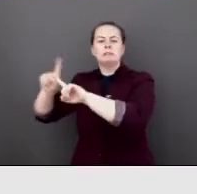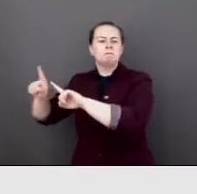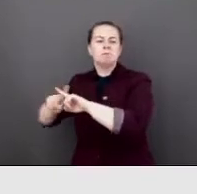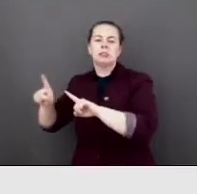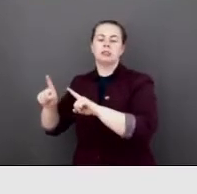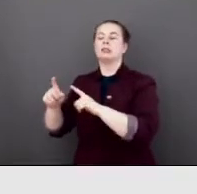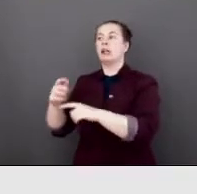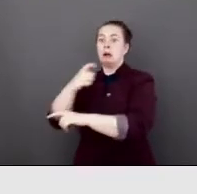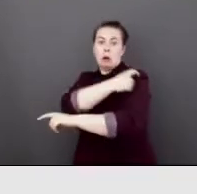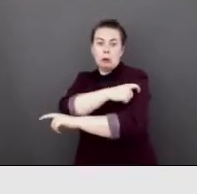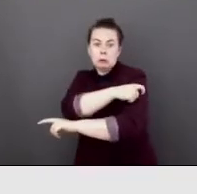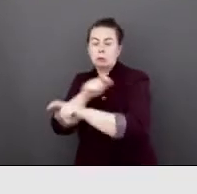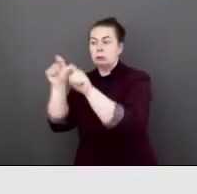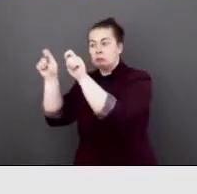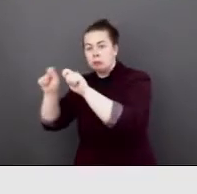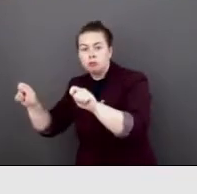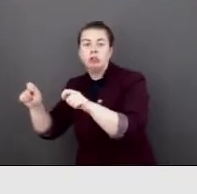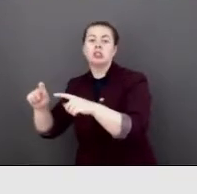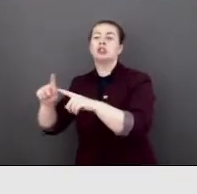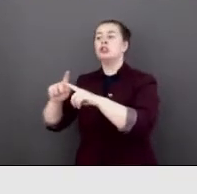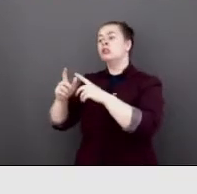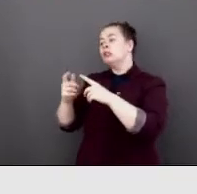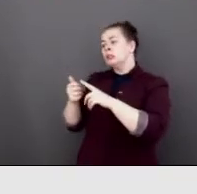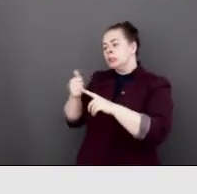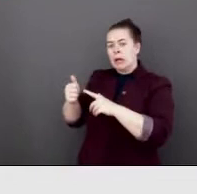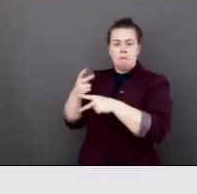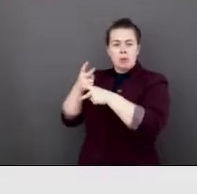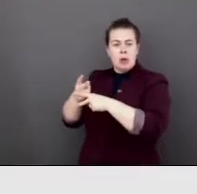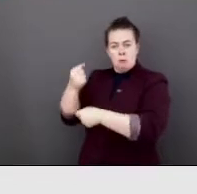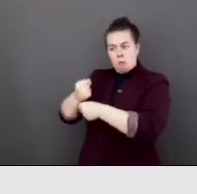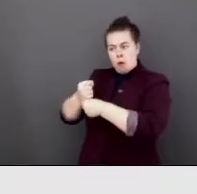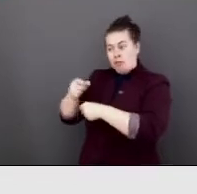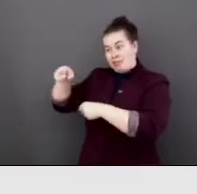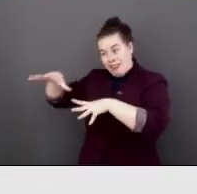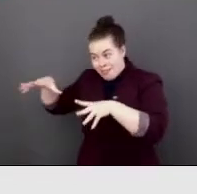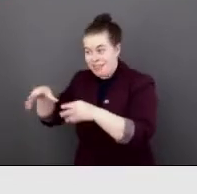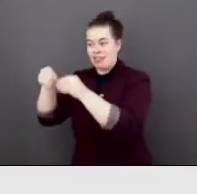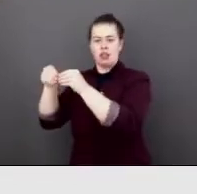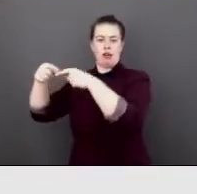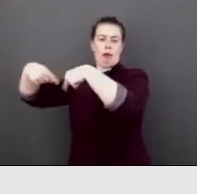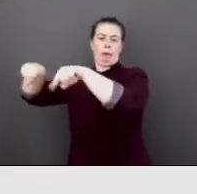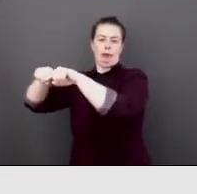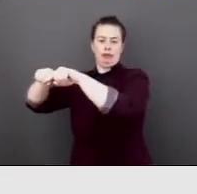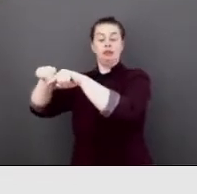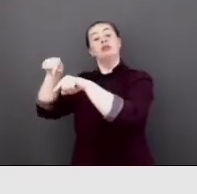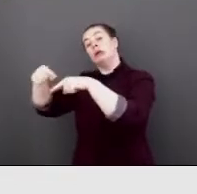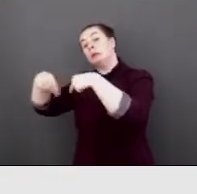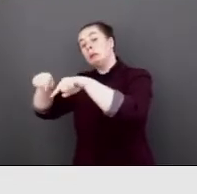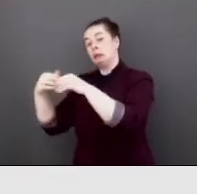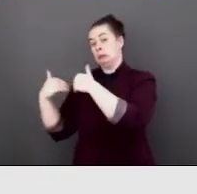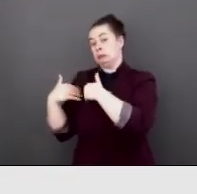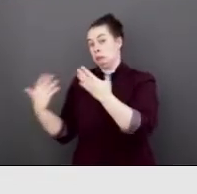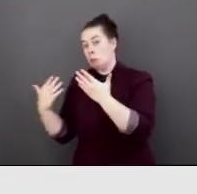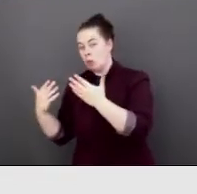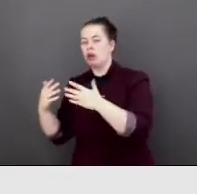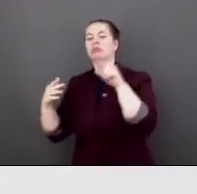providers, and the German Hospital Federation, which form the Federal Joint Committee. This committee is responsible